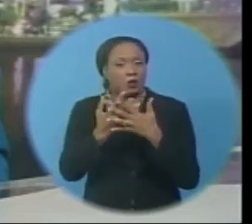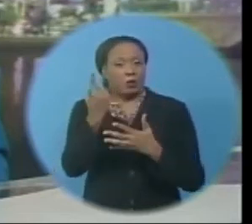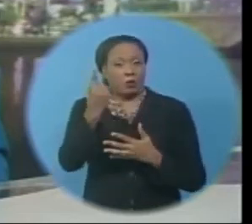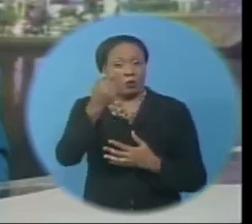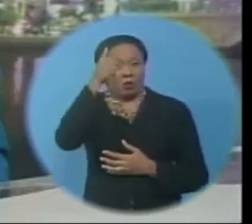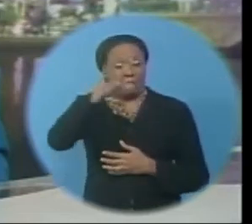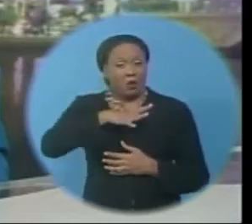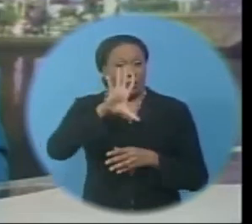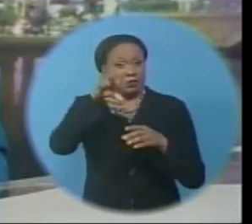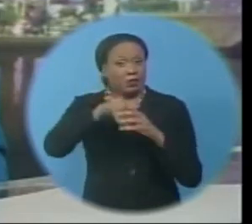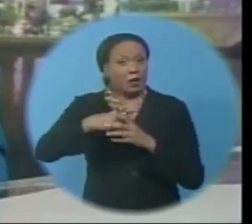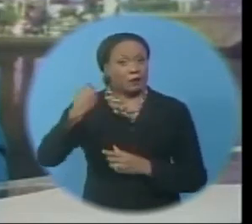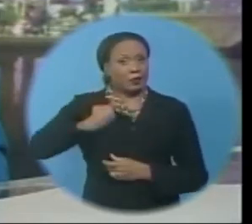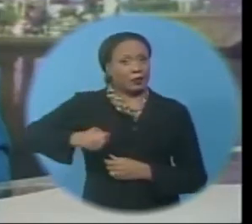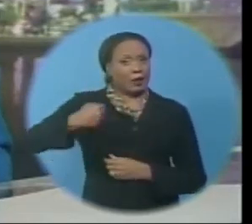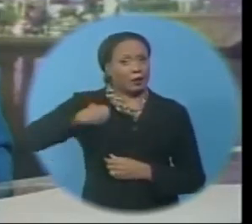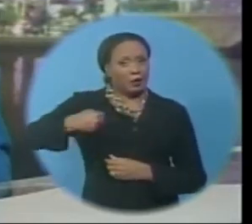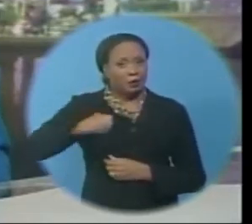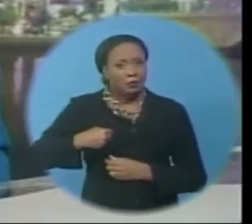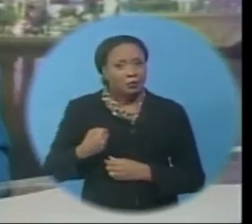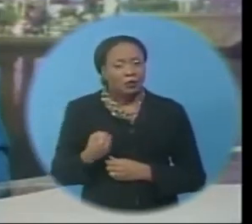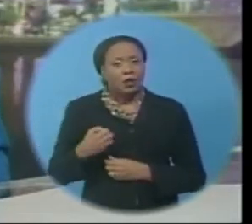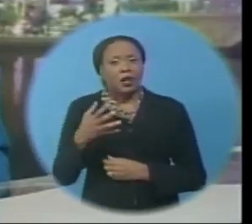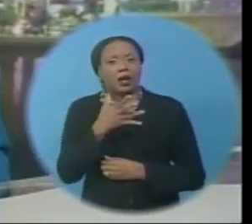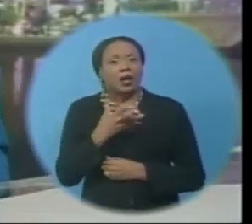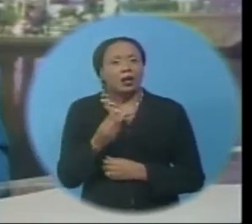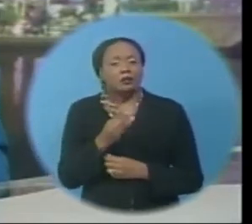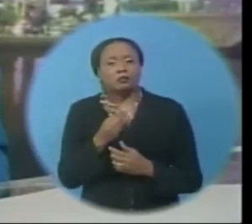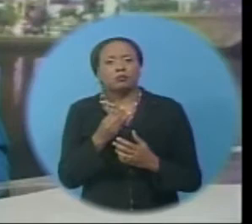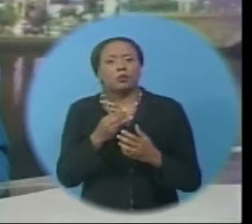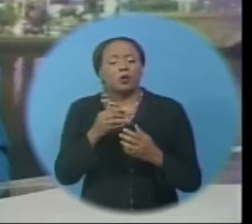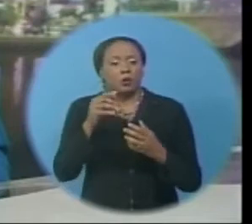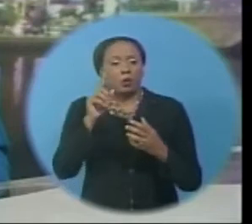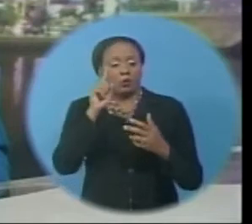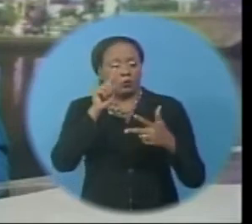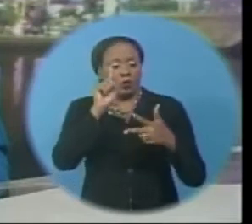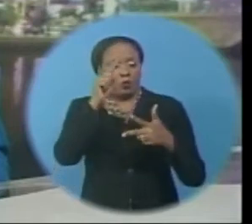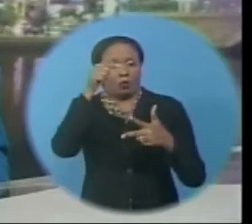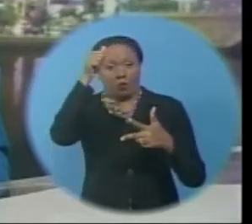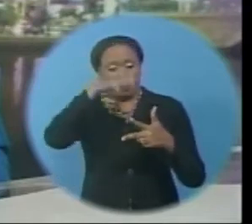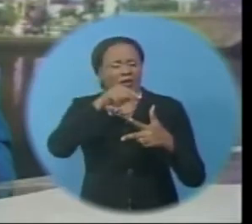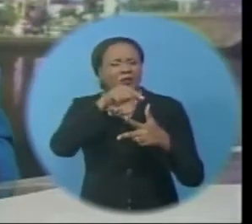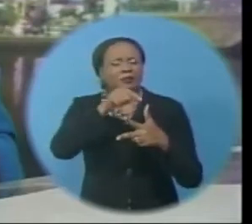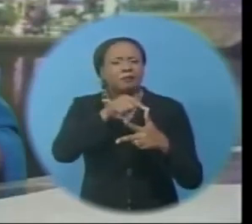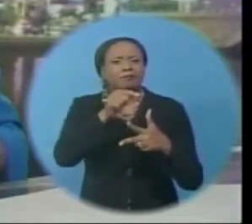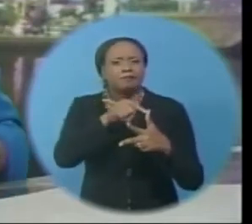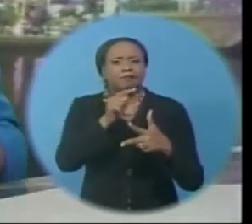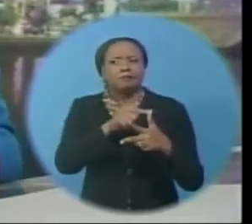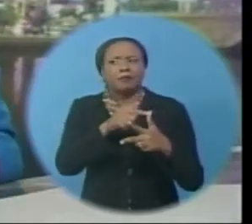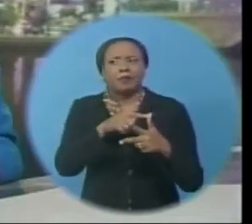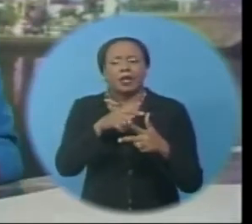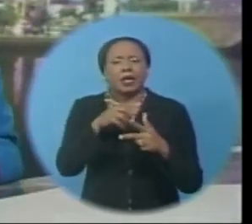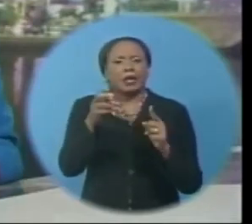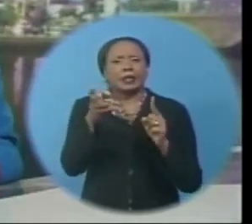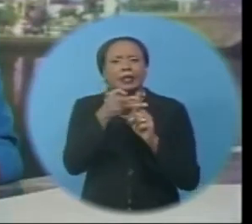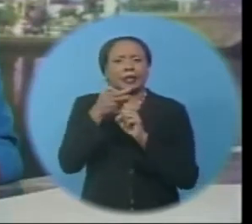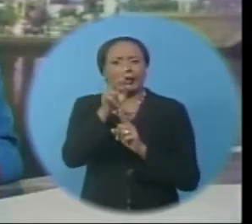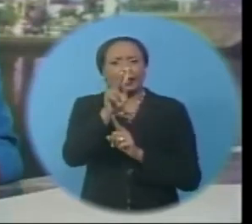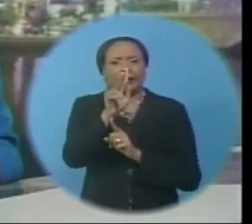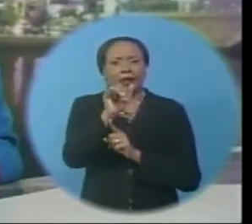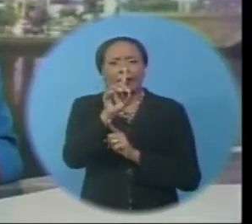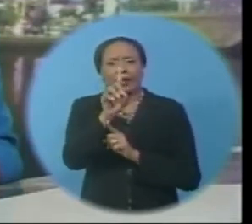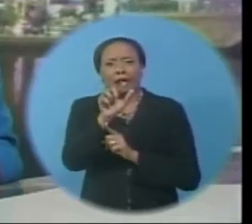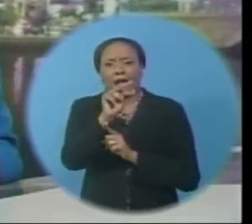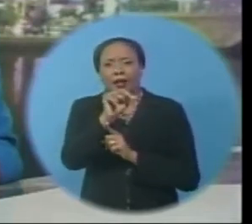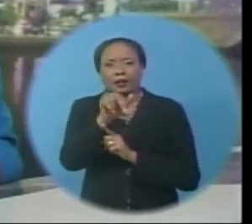in at least 24 kidnappings and an attack on the presidential motorcade earlier this year. The network said the 3 men, including